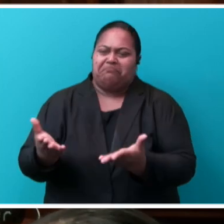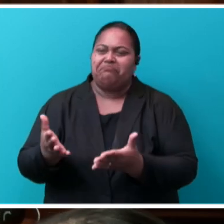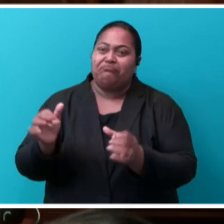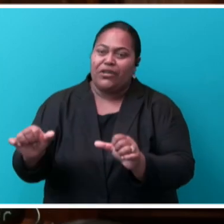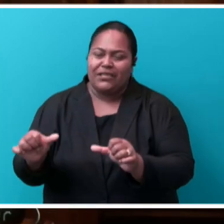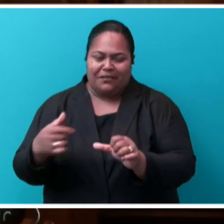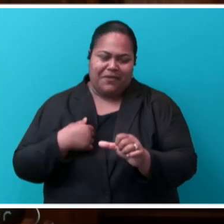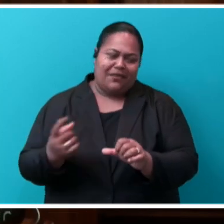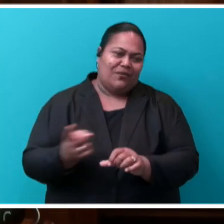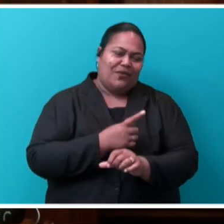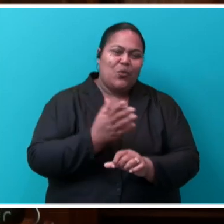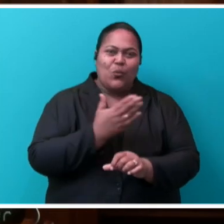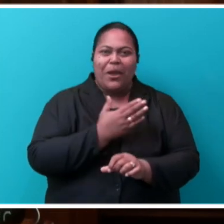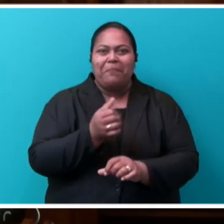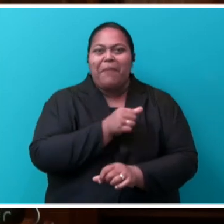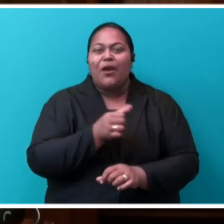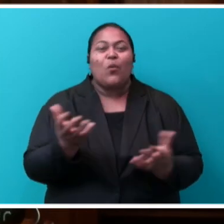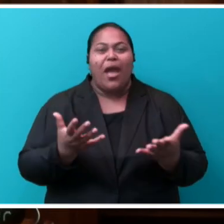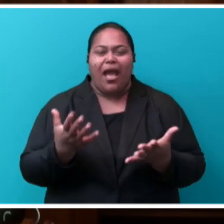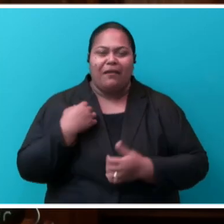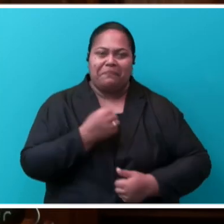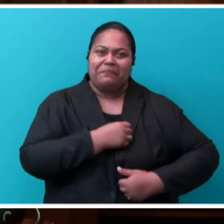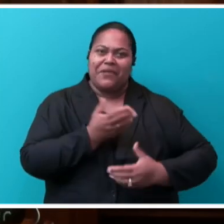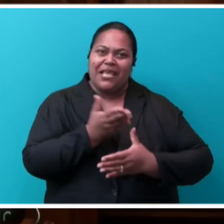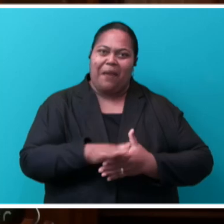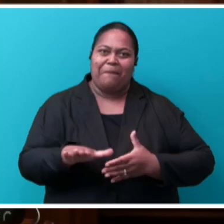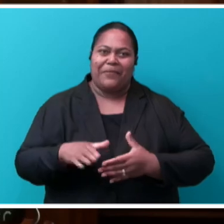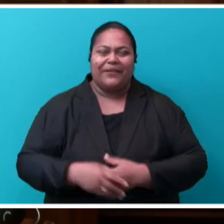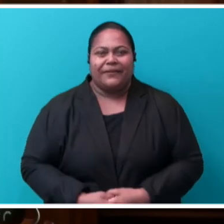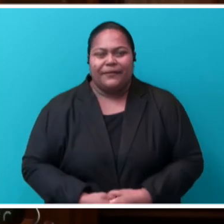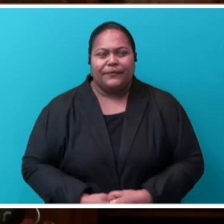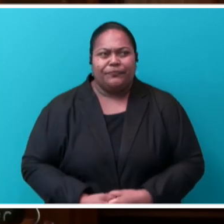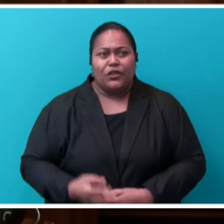And also in 2006,